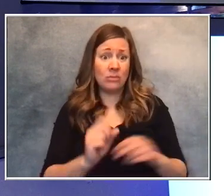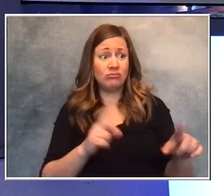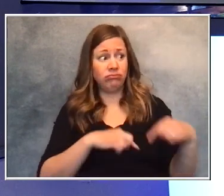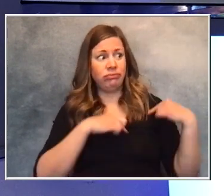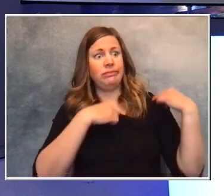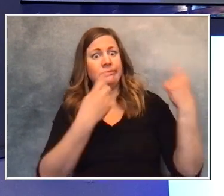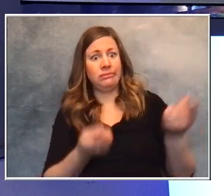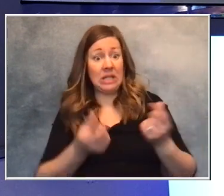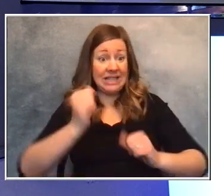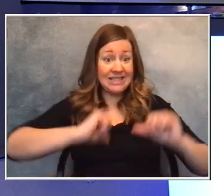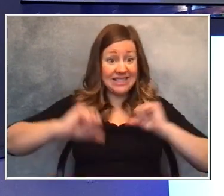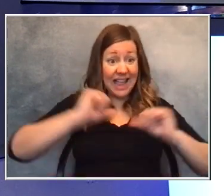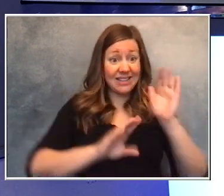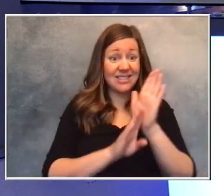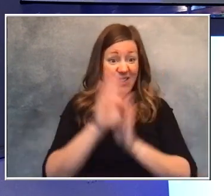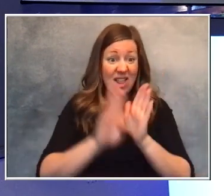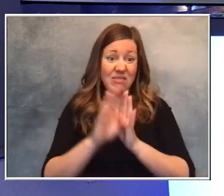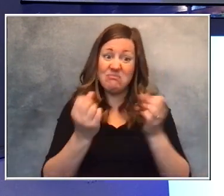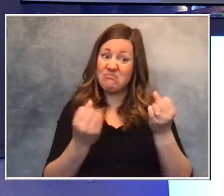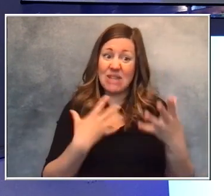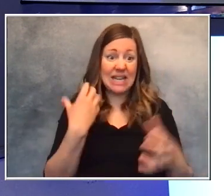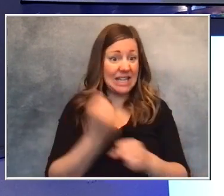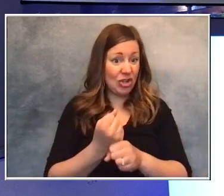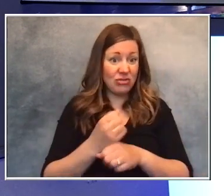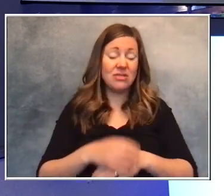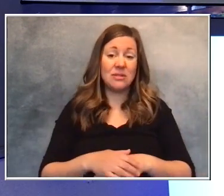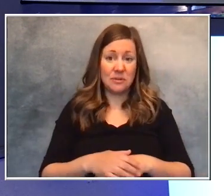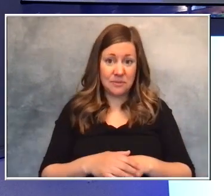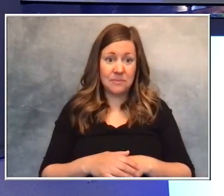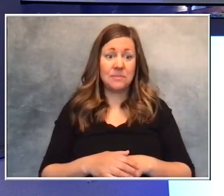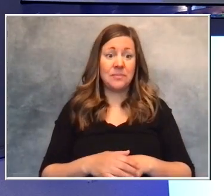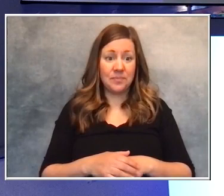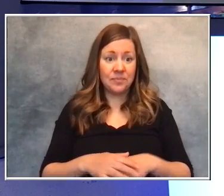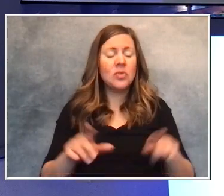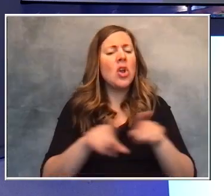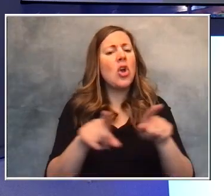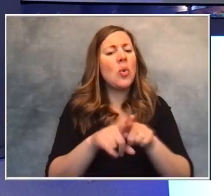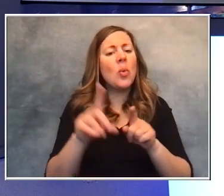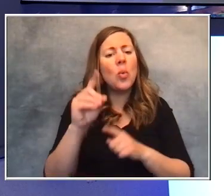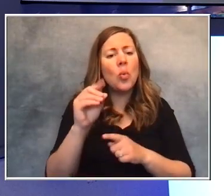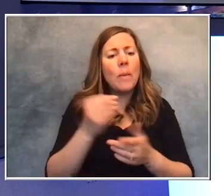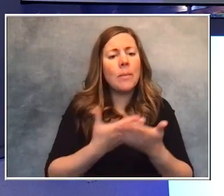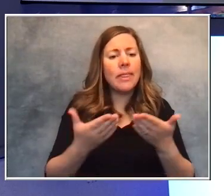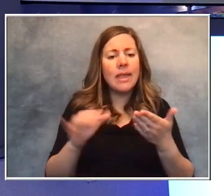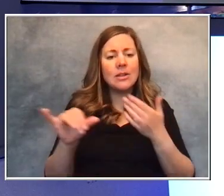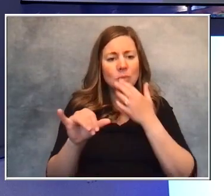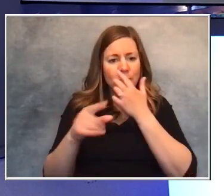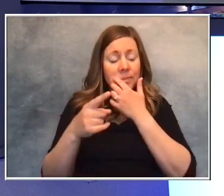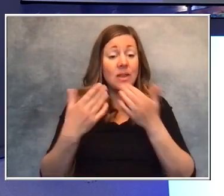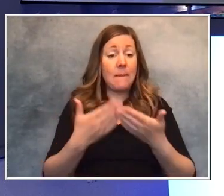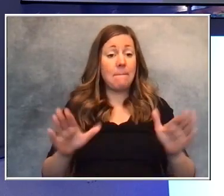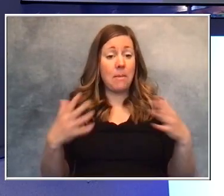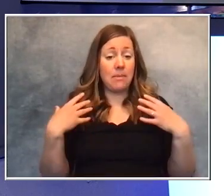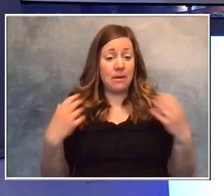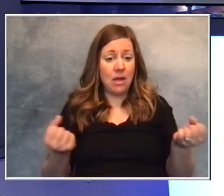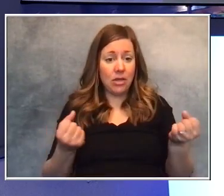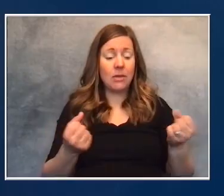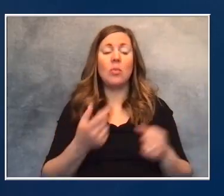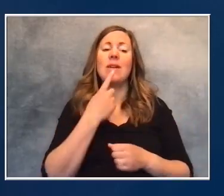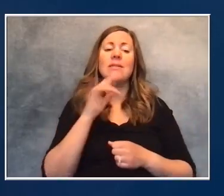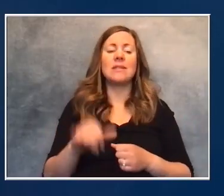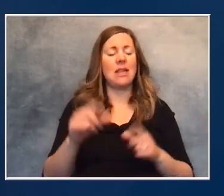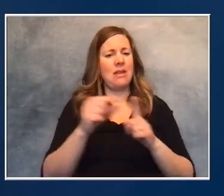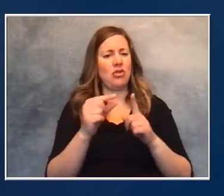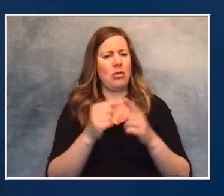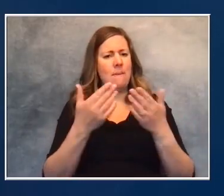around them has developed over decades. The other thing just to note, and I want to just follow up on one thing you mentioned, public health. We've said that term public health a